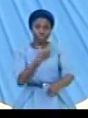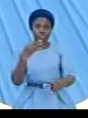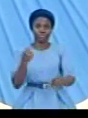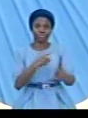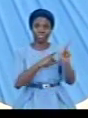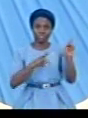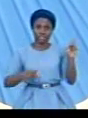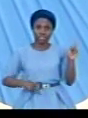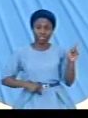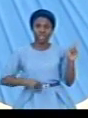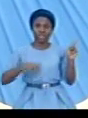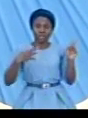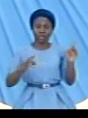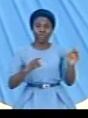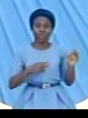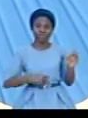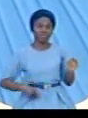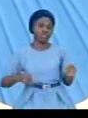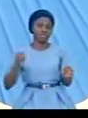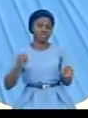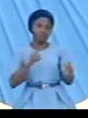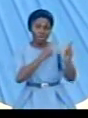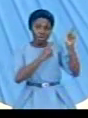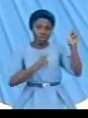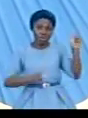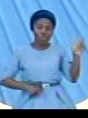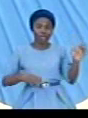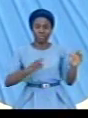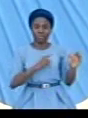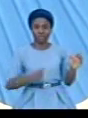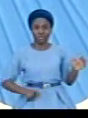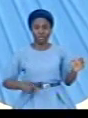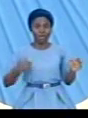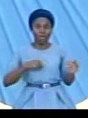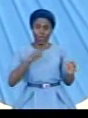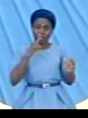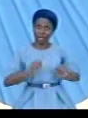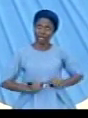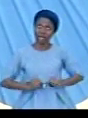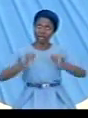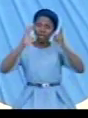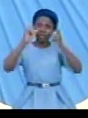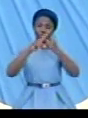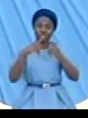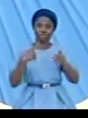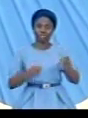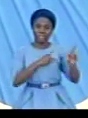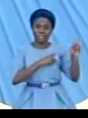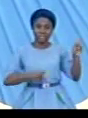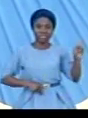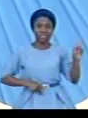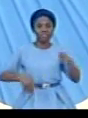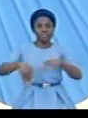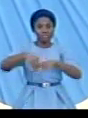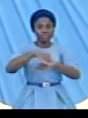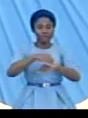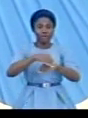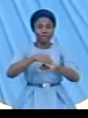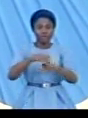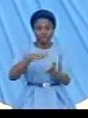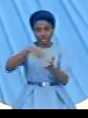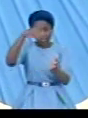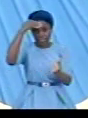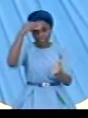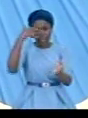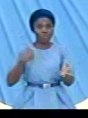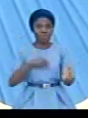authority. Here we are, dedicated to kingdom service. Here we are, going on and moving